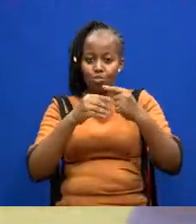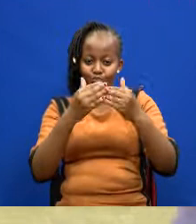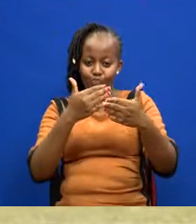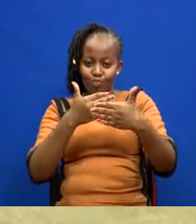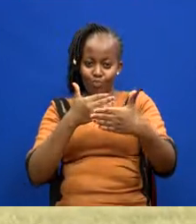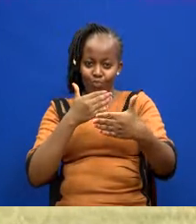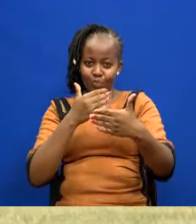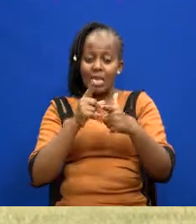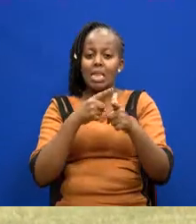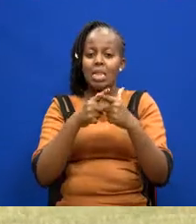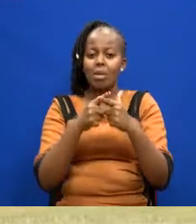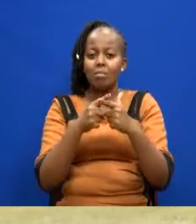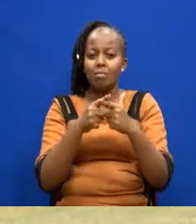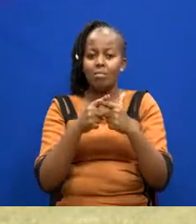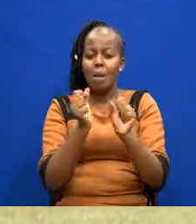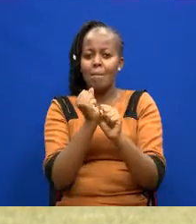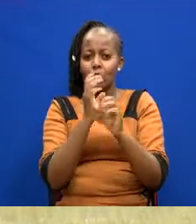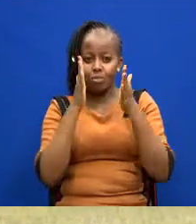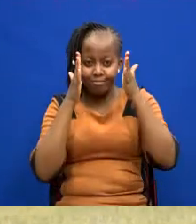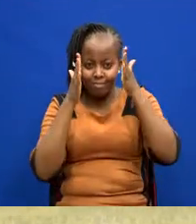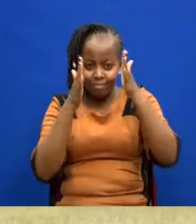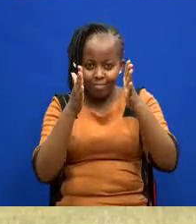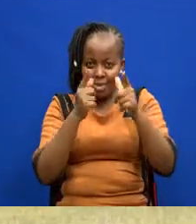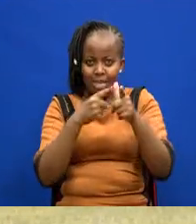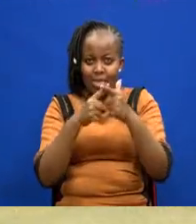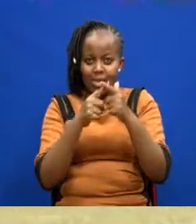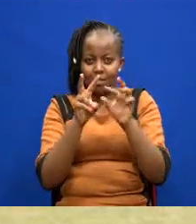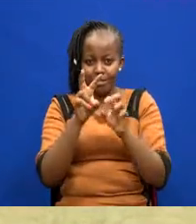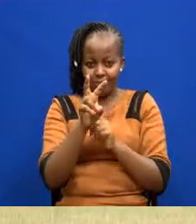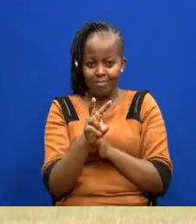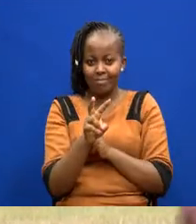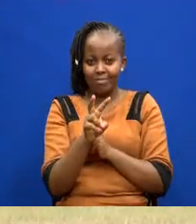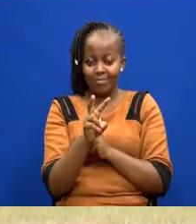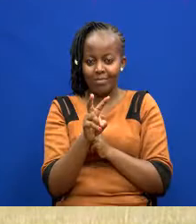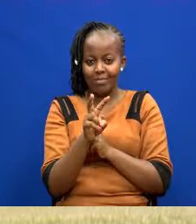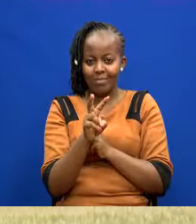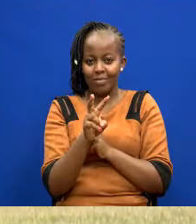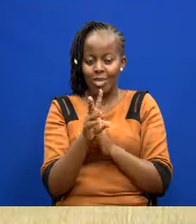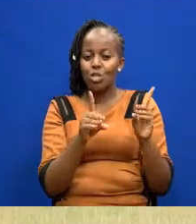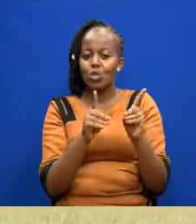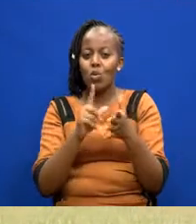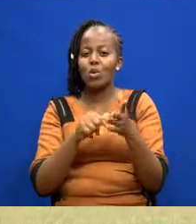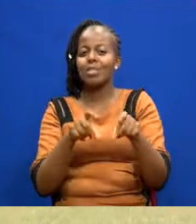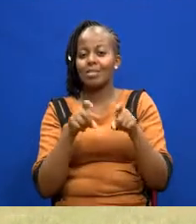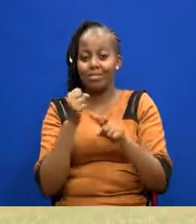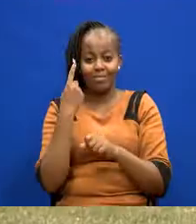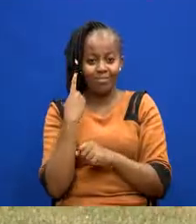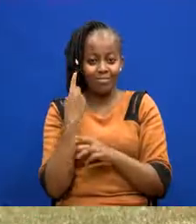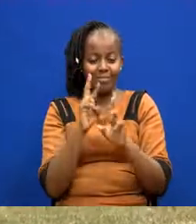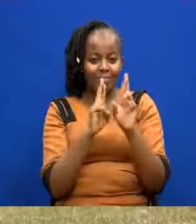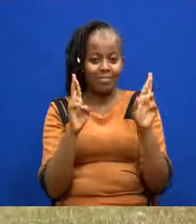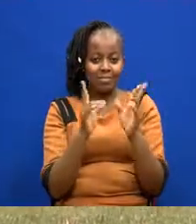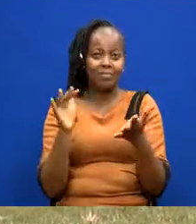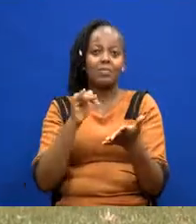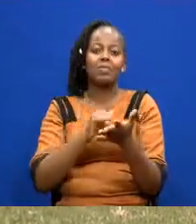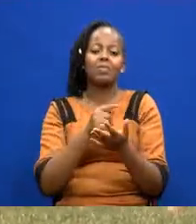forward and then shuffle your feet, time, step in, and do the needful. Ready? Ready.